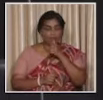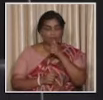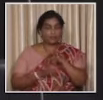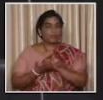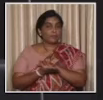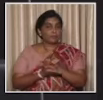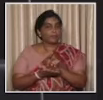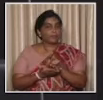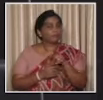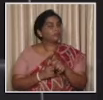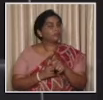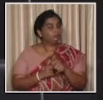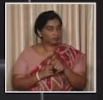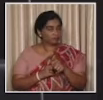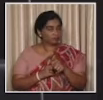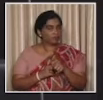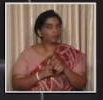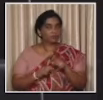certain protests